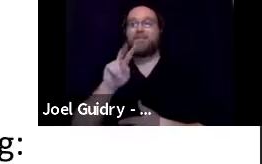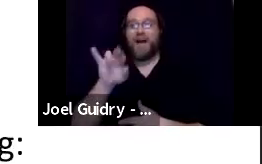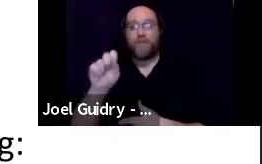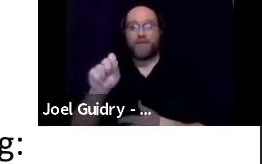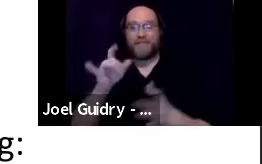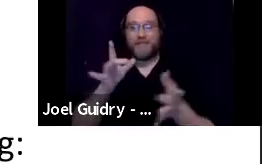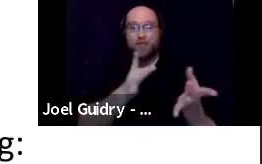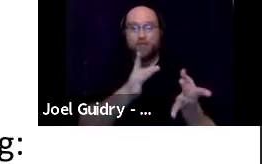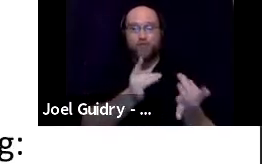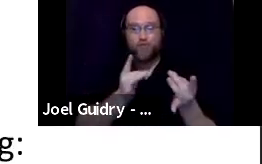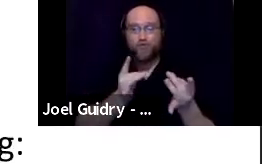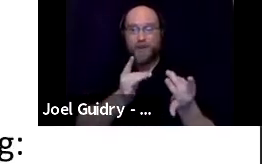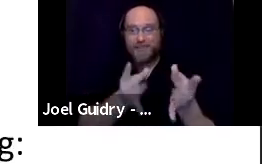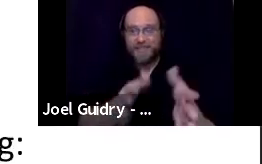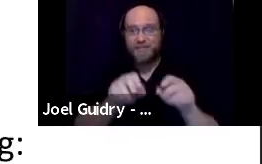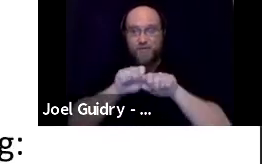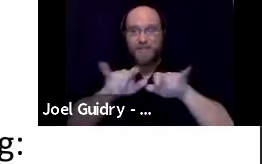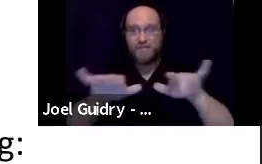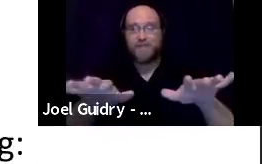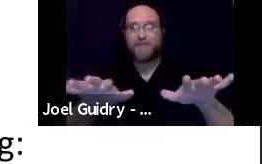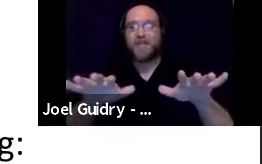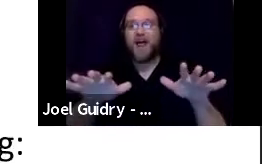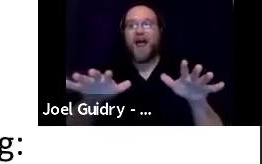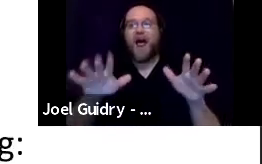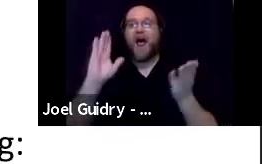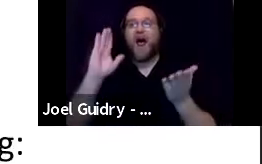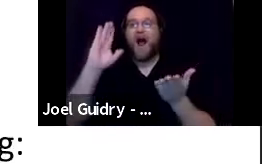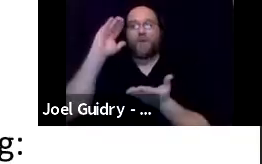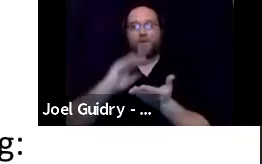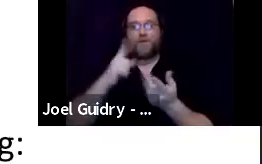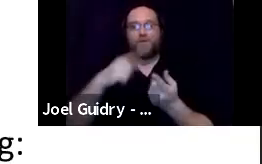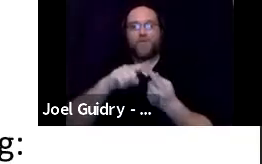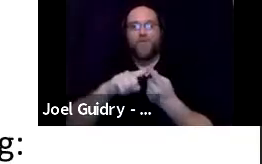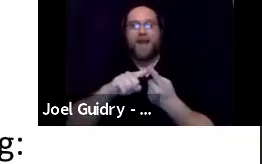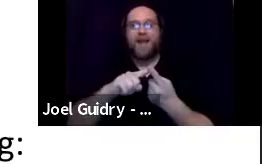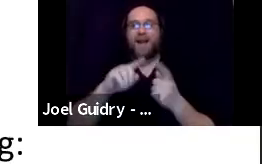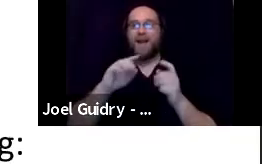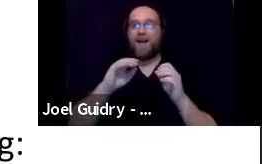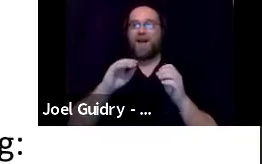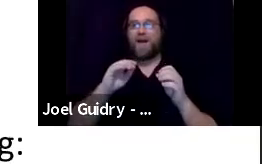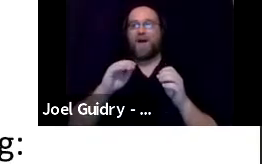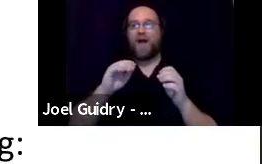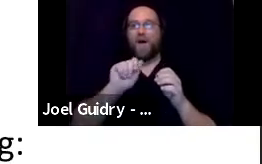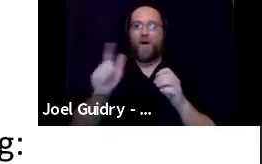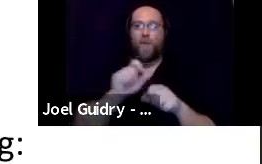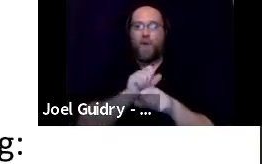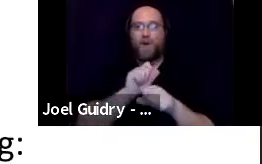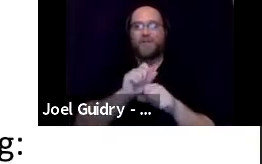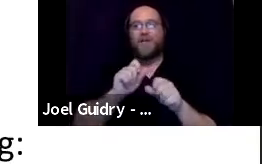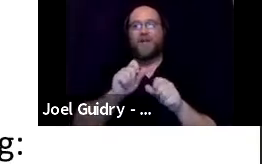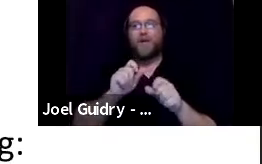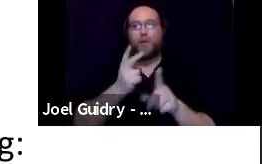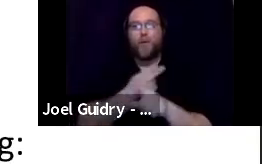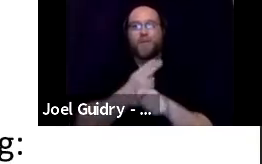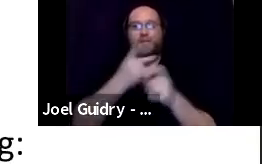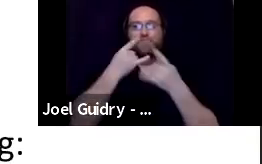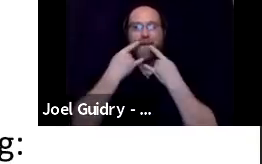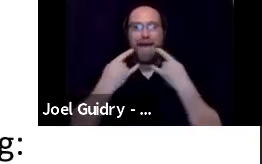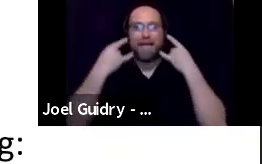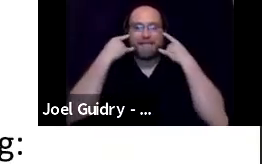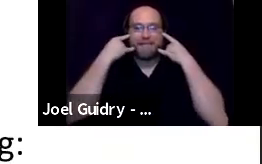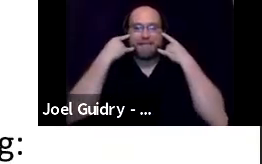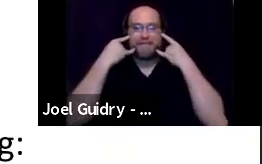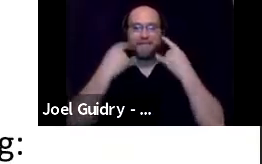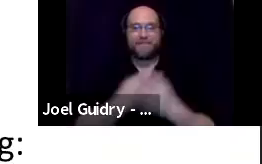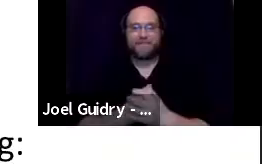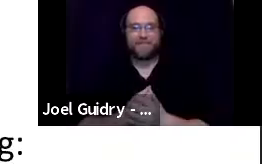at least a cloth face covering. Social distancing of 6 feet must be maintained, and that 6 feet